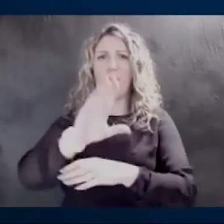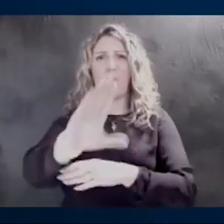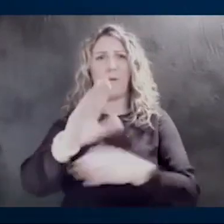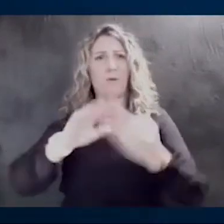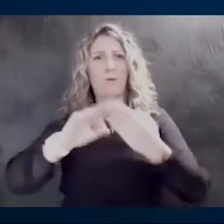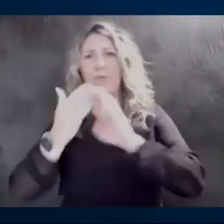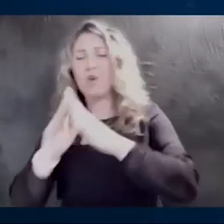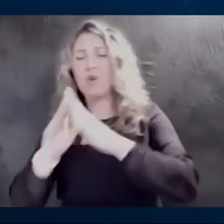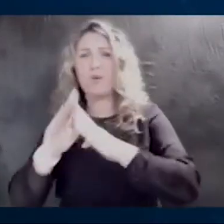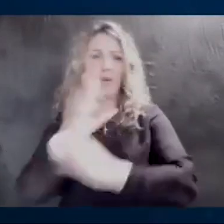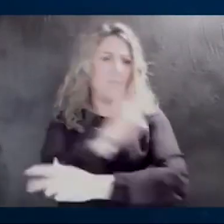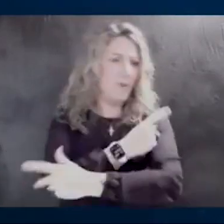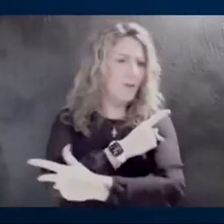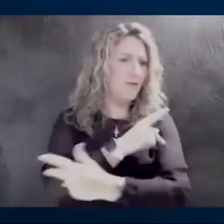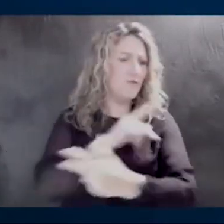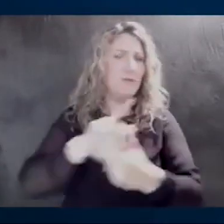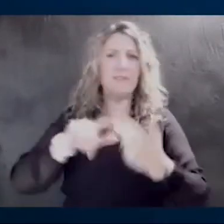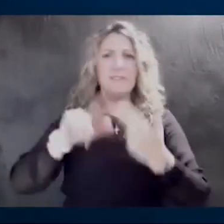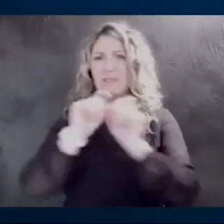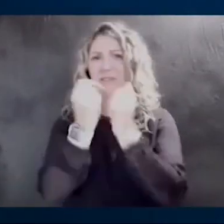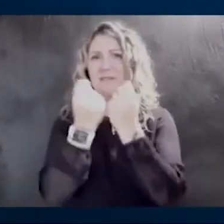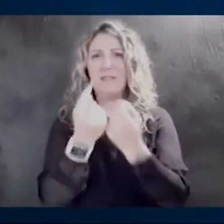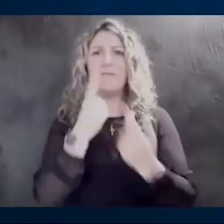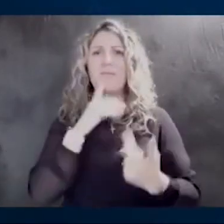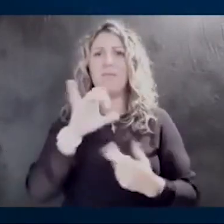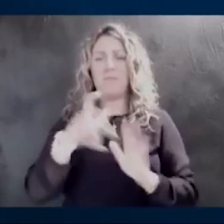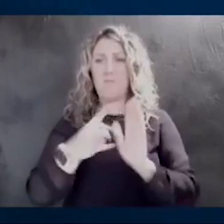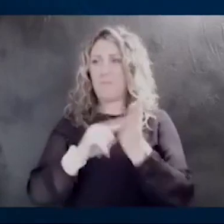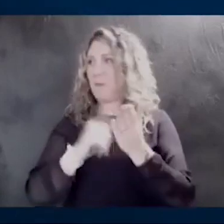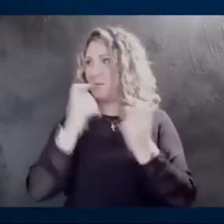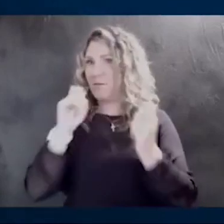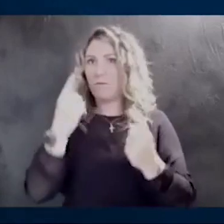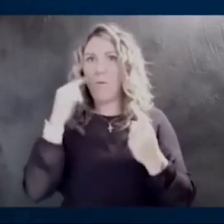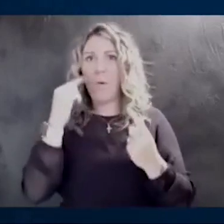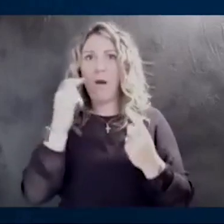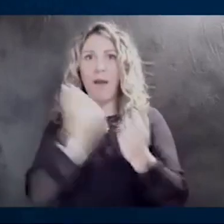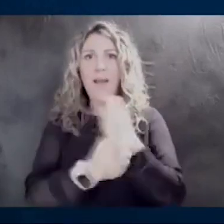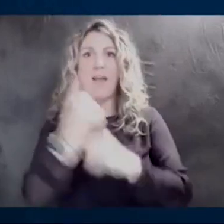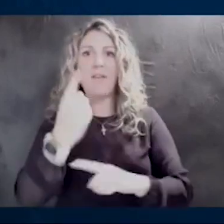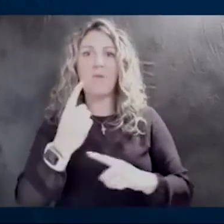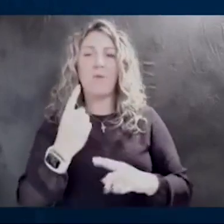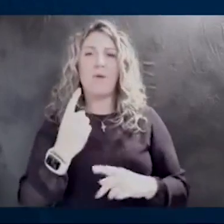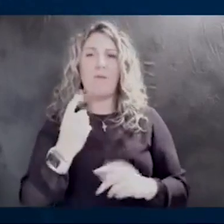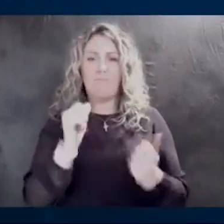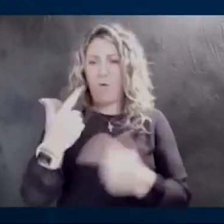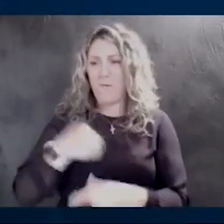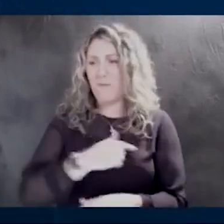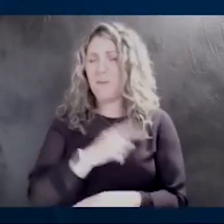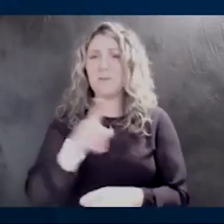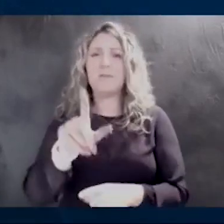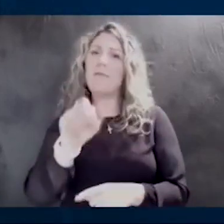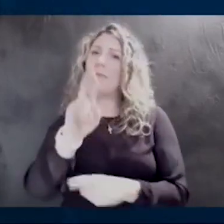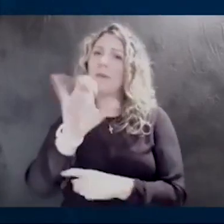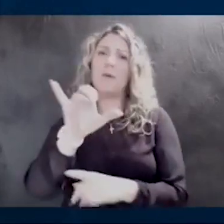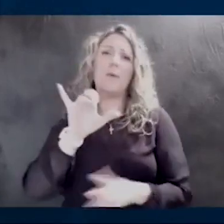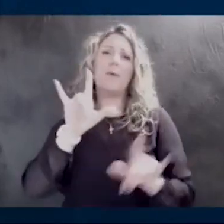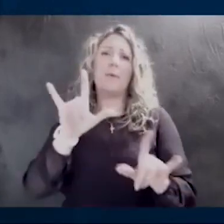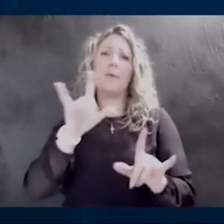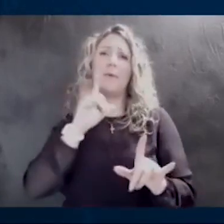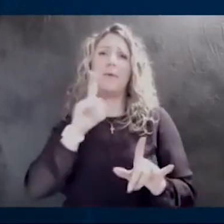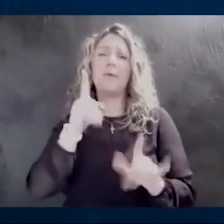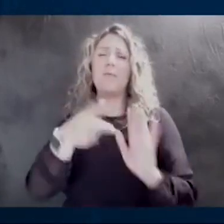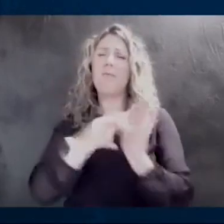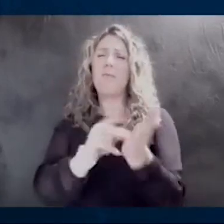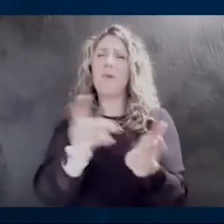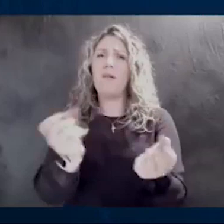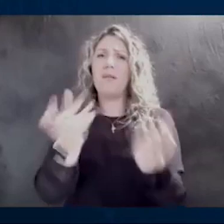to their team, and what that means to all of us. And Larry, you've really meant a lot. And I think it's those voices that we have